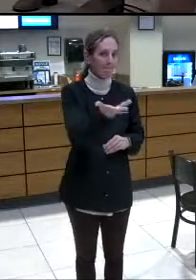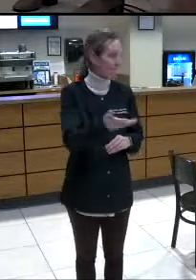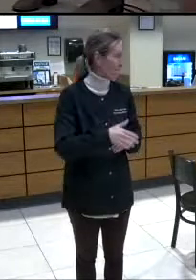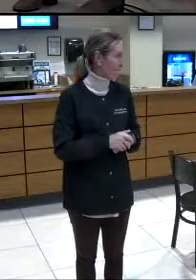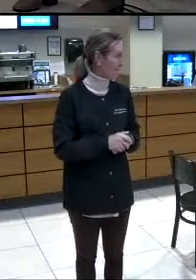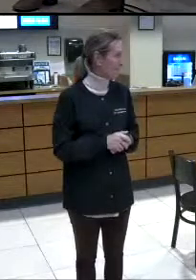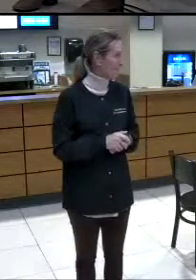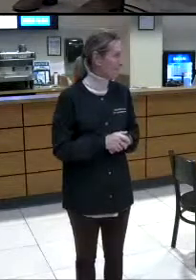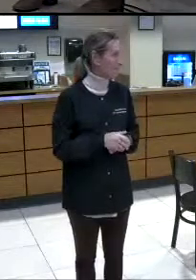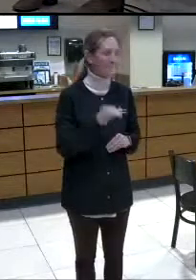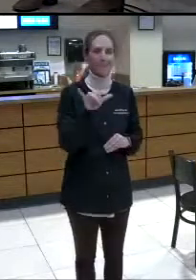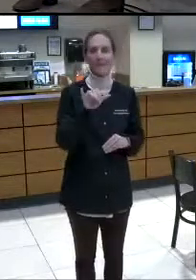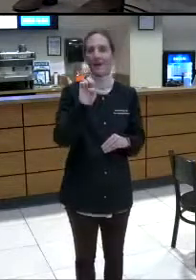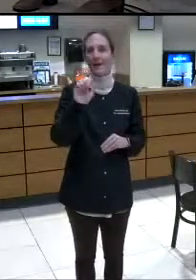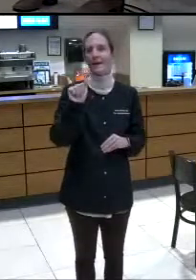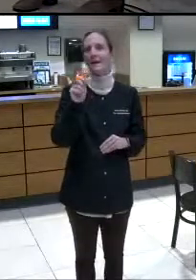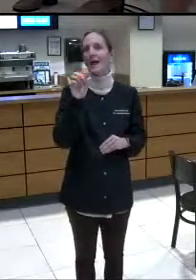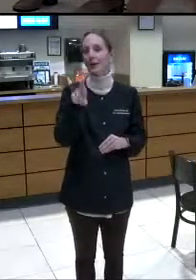Oh, good catch.